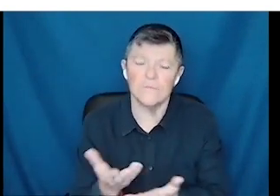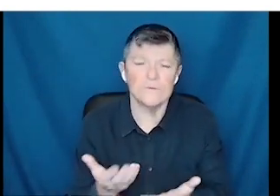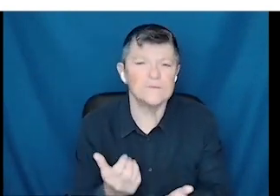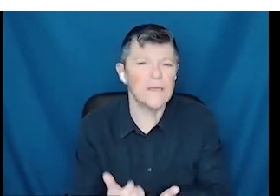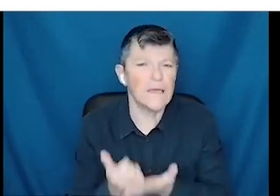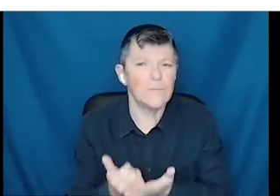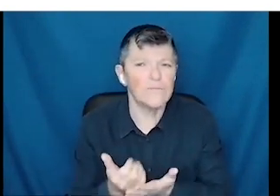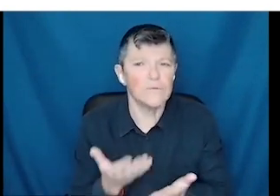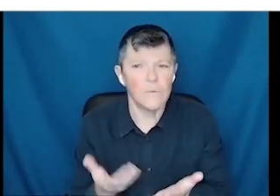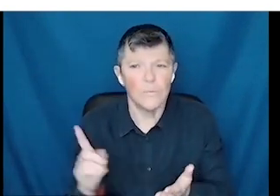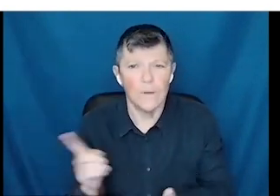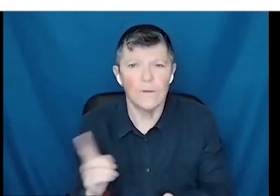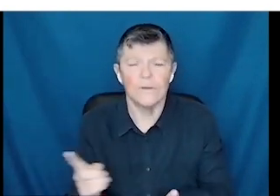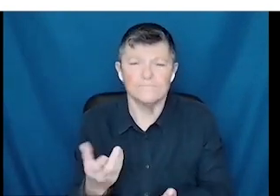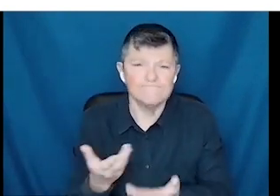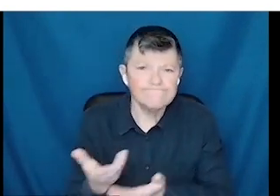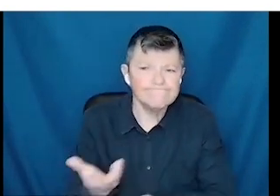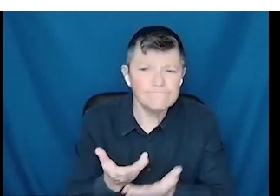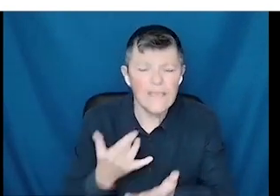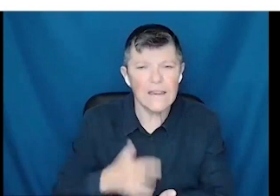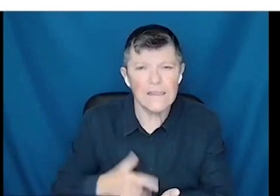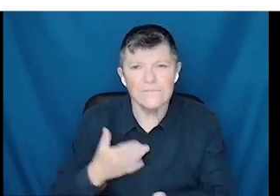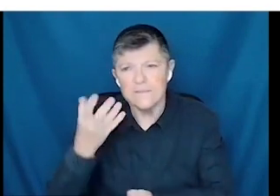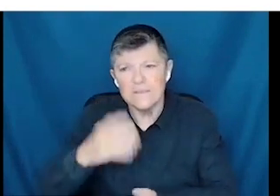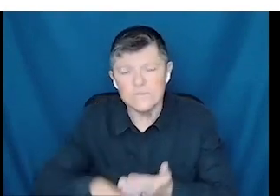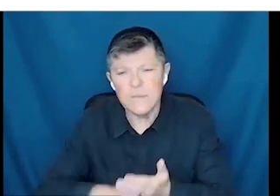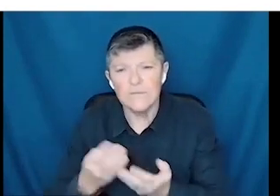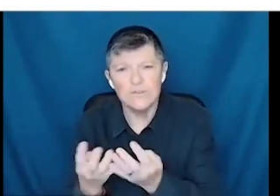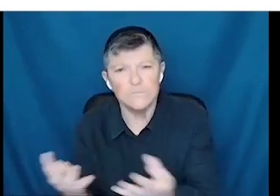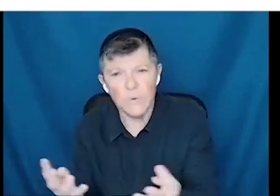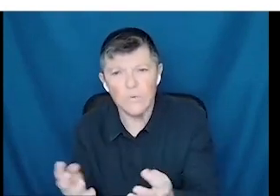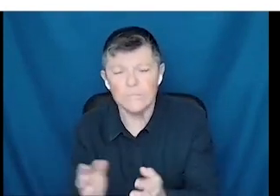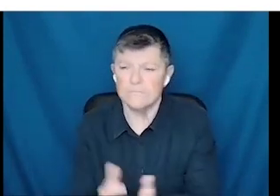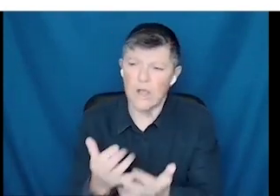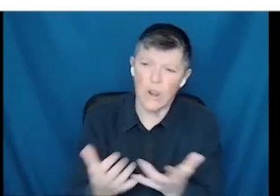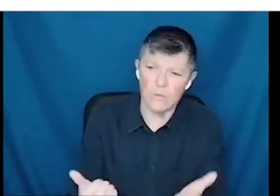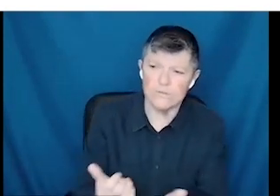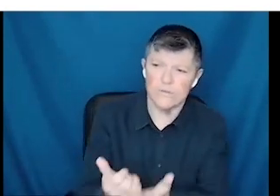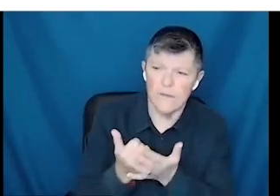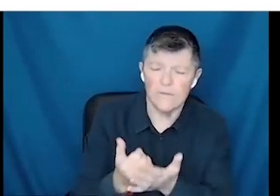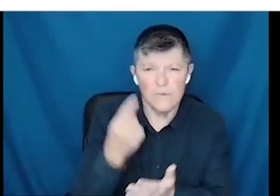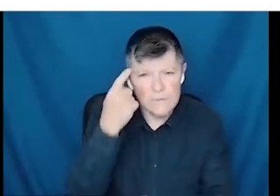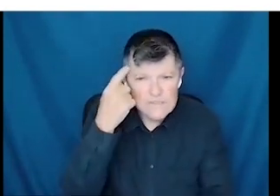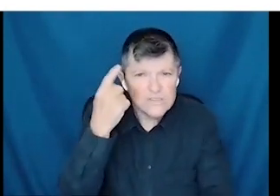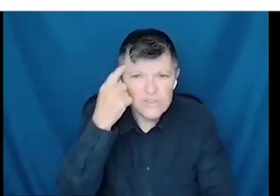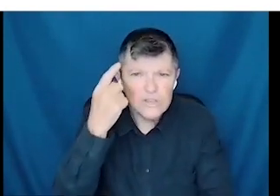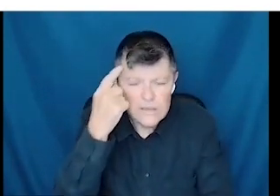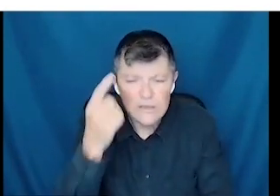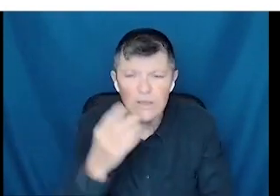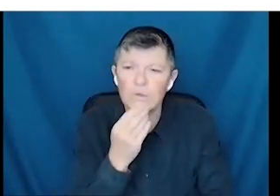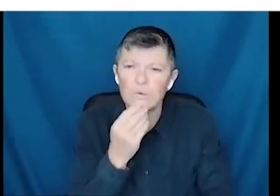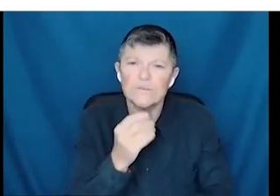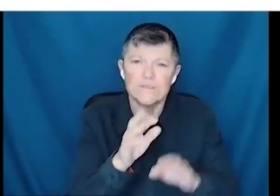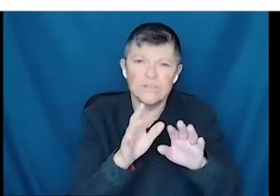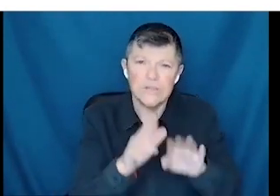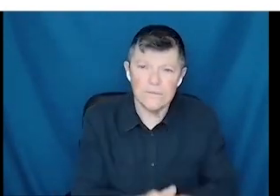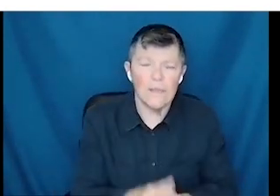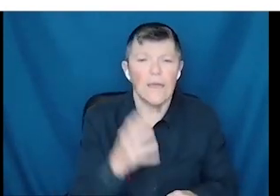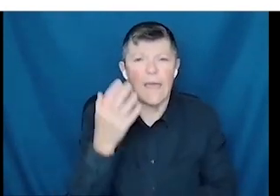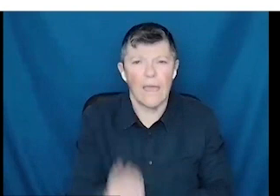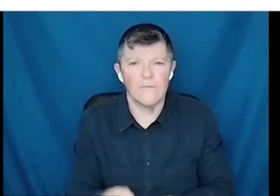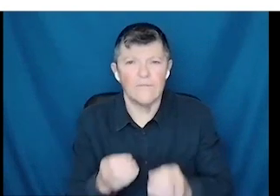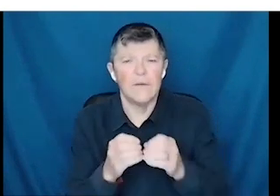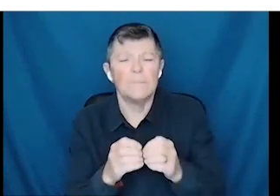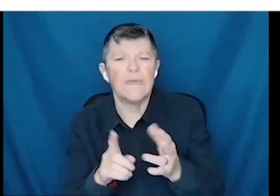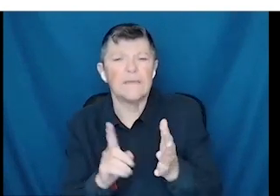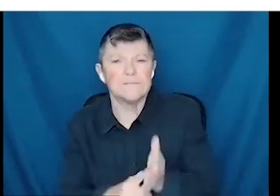Board. They had lots of helpful suggestions, such as using the chat function, having the BSL interpreters,